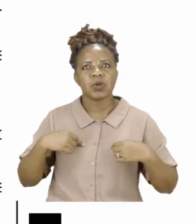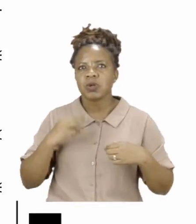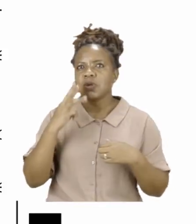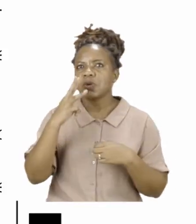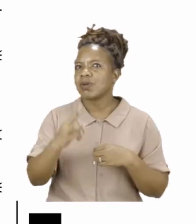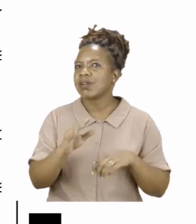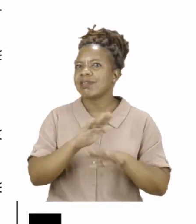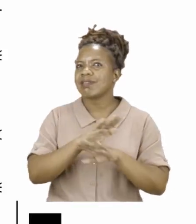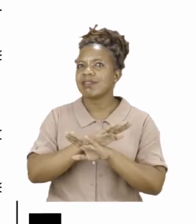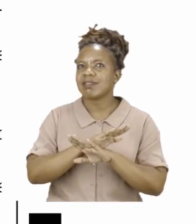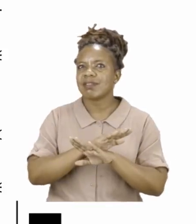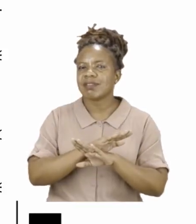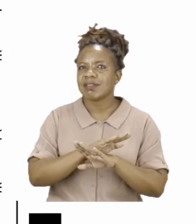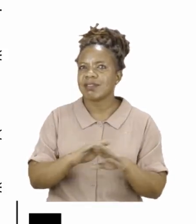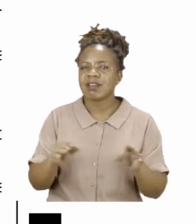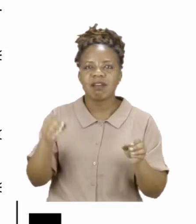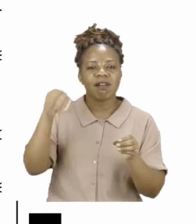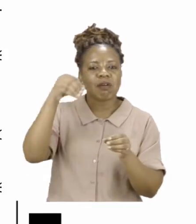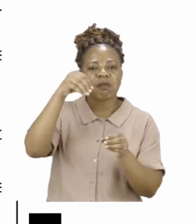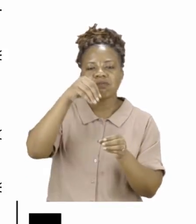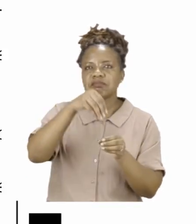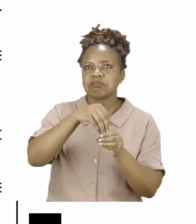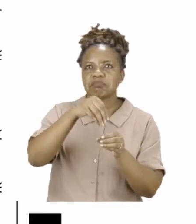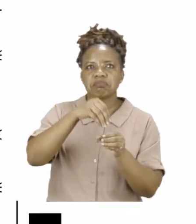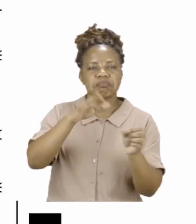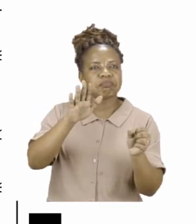never all fit in the car.